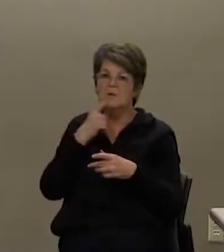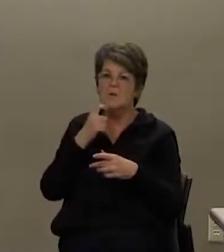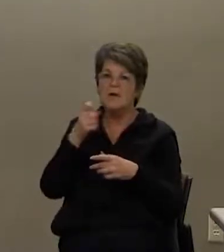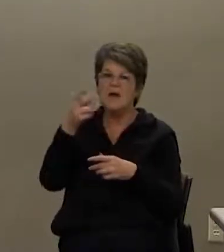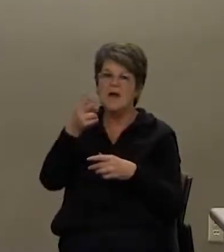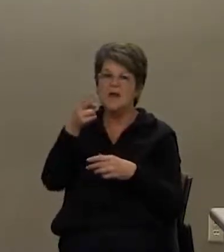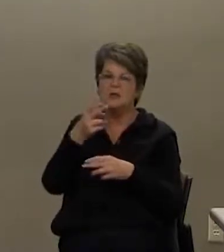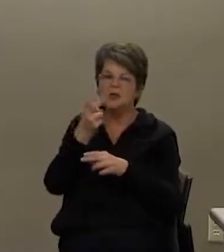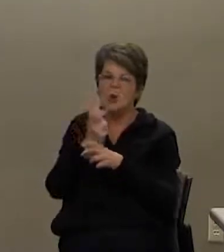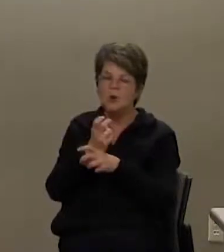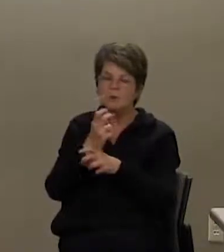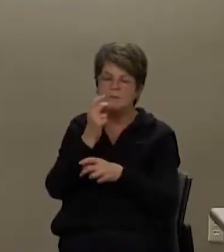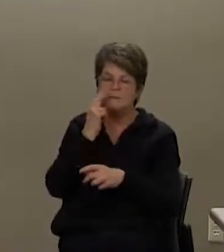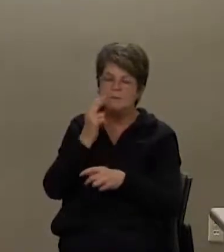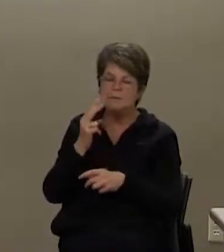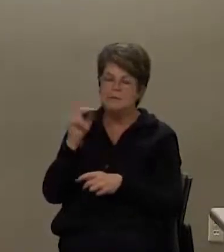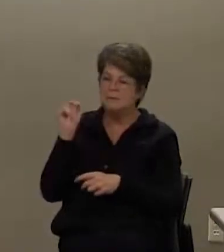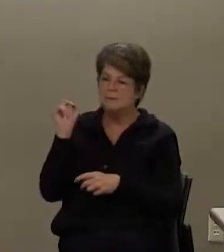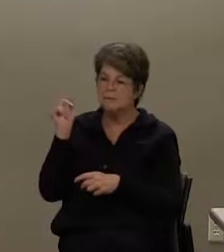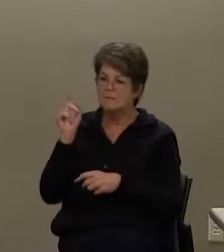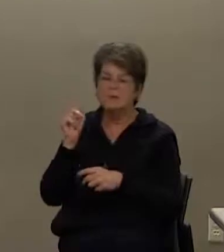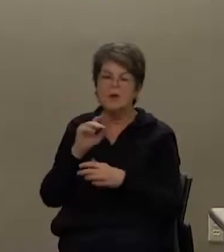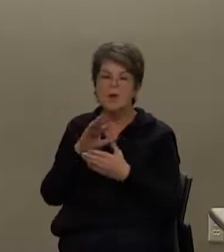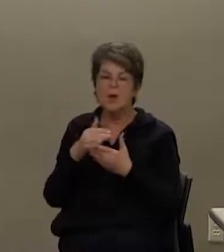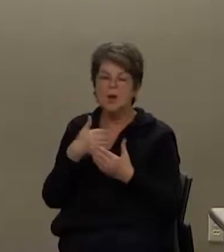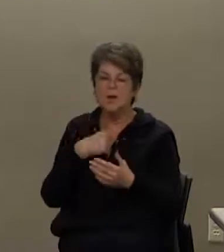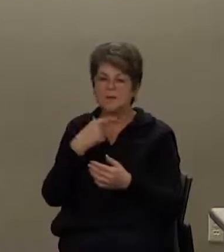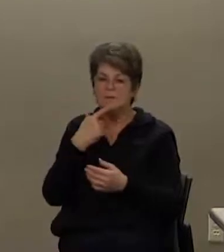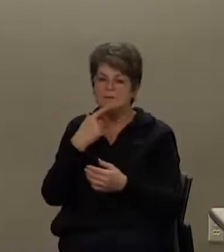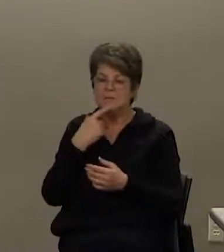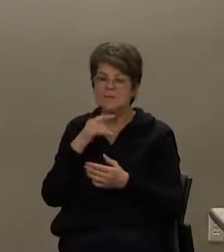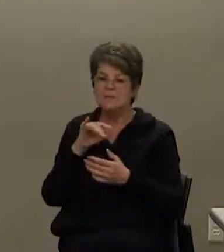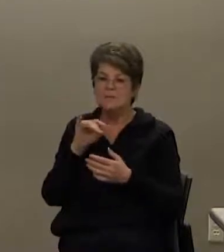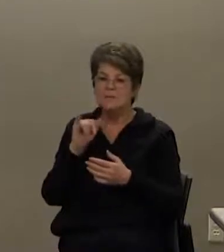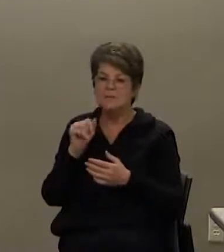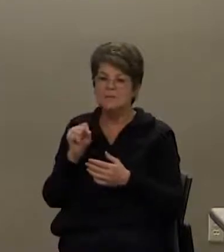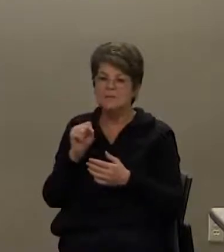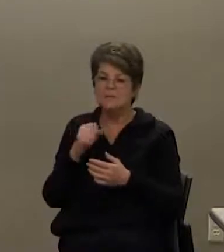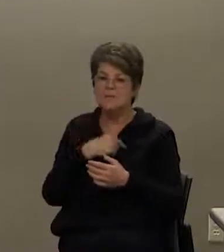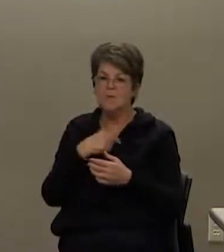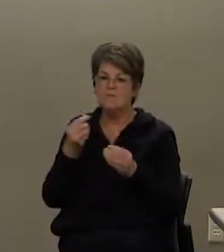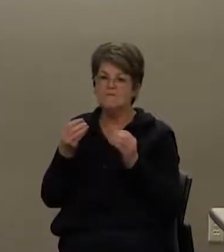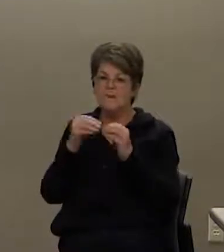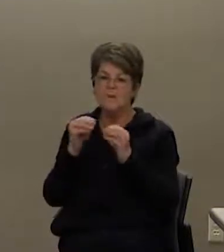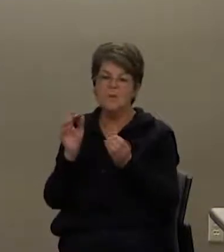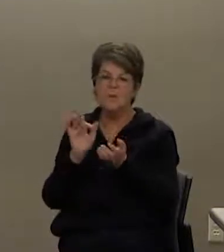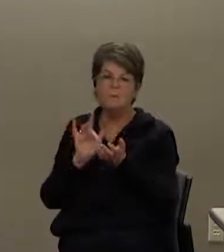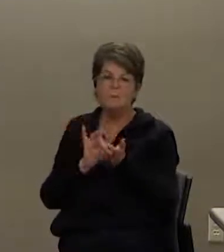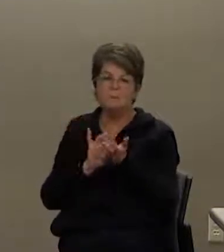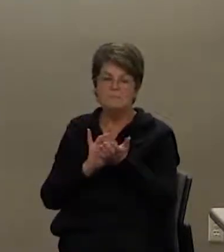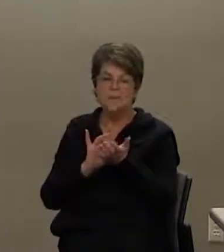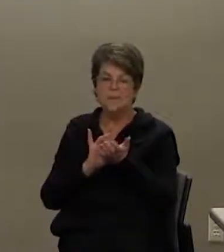H's that are up there, I apologize about that. All I'm saying here is we have more medical